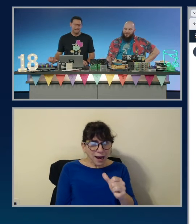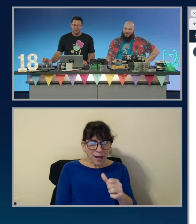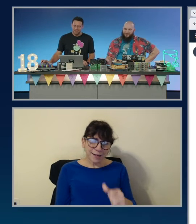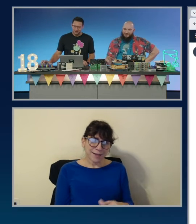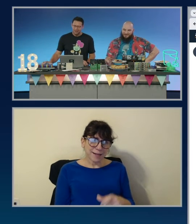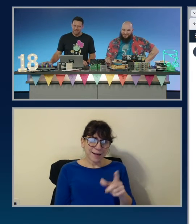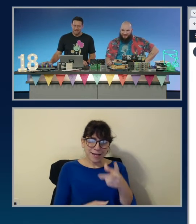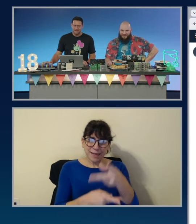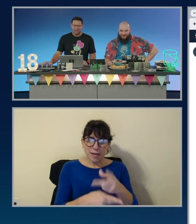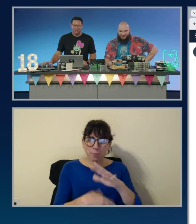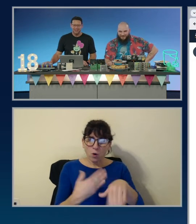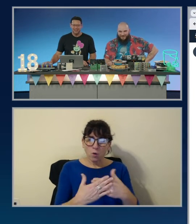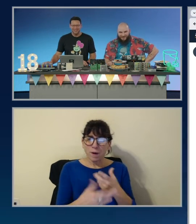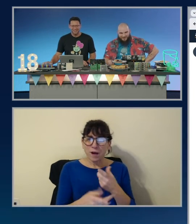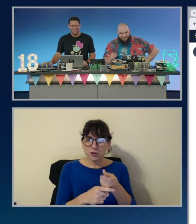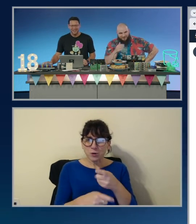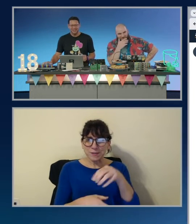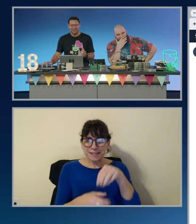database.